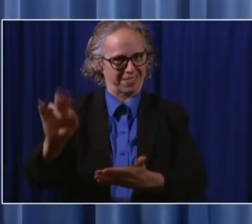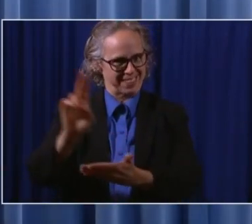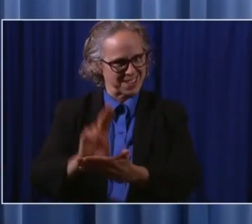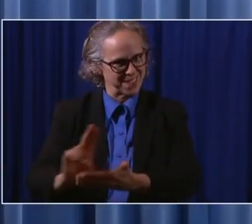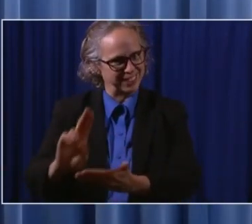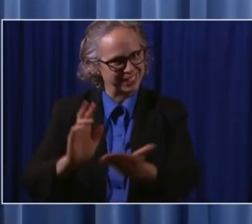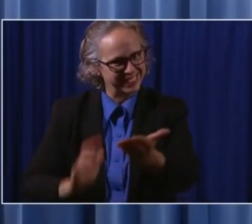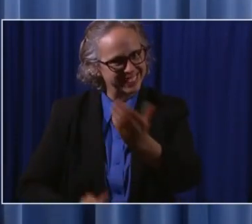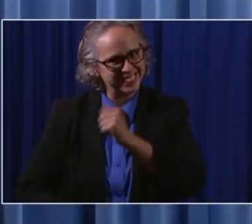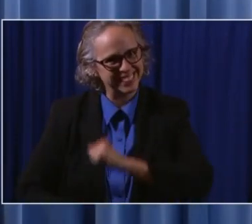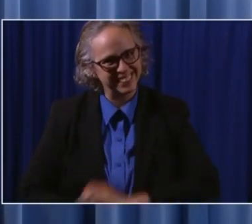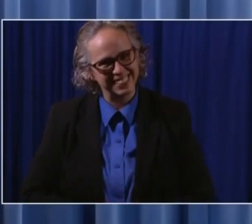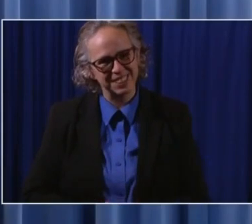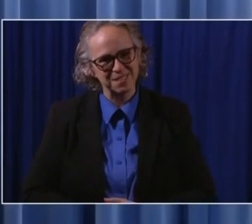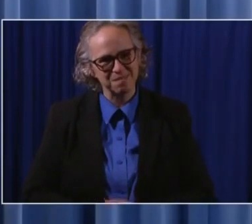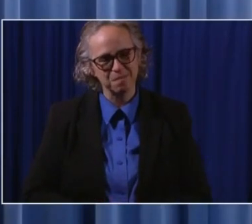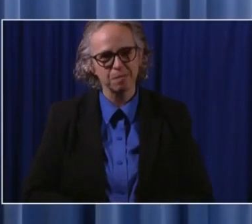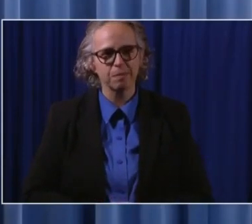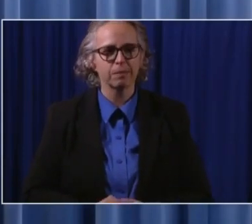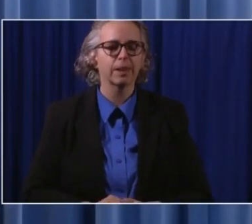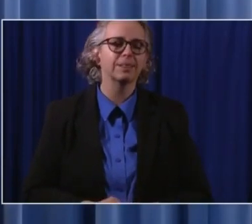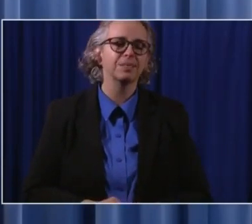Let me start